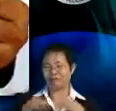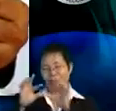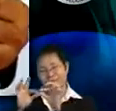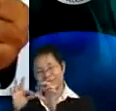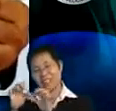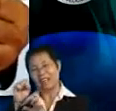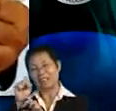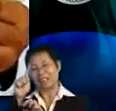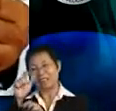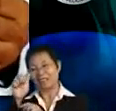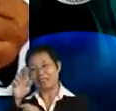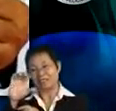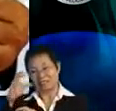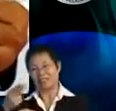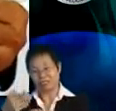starch.